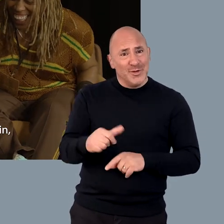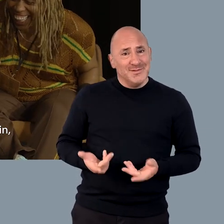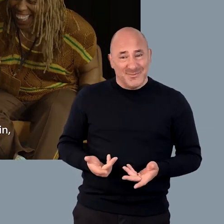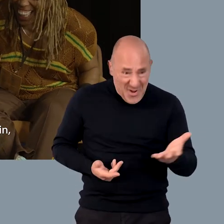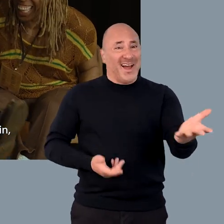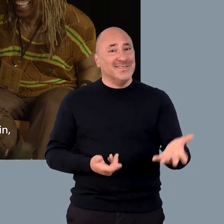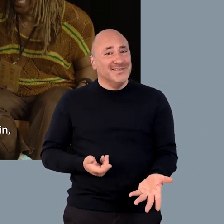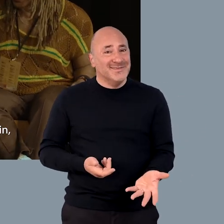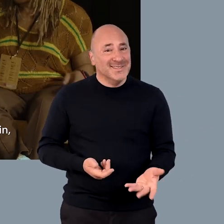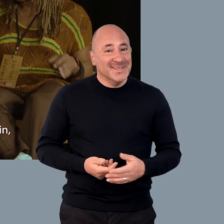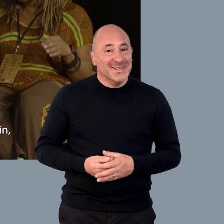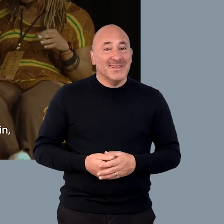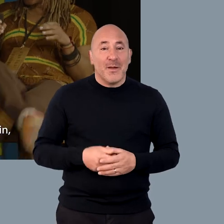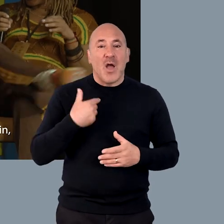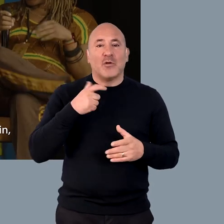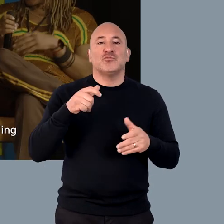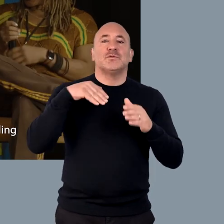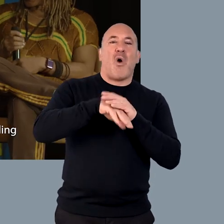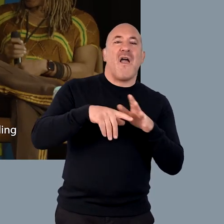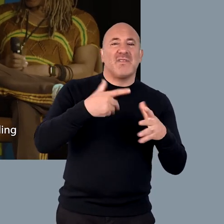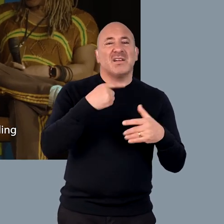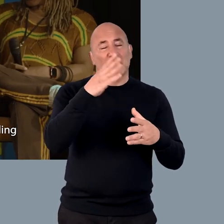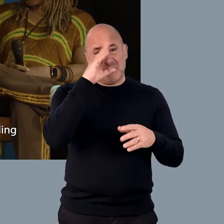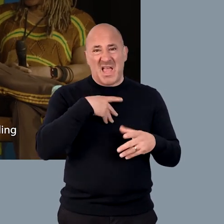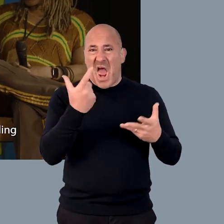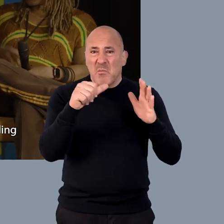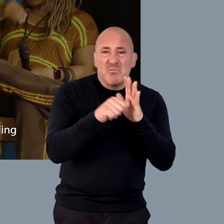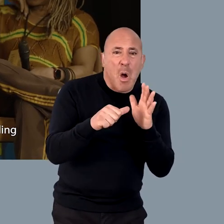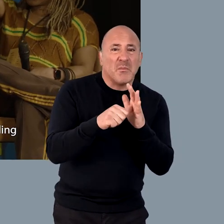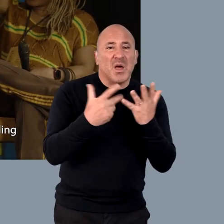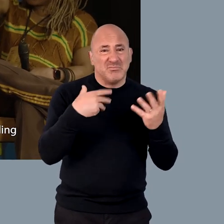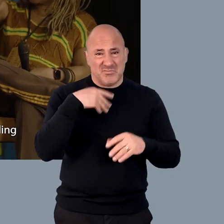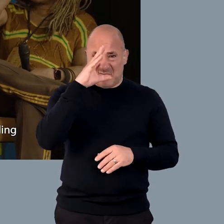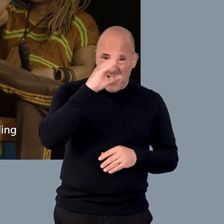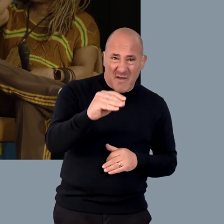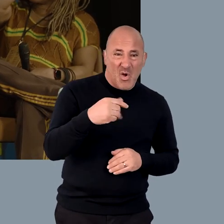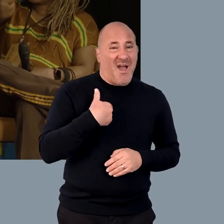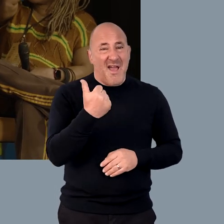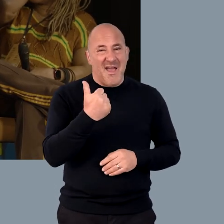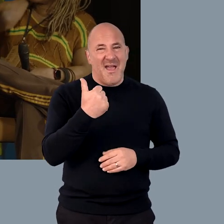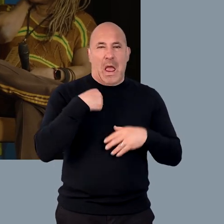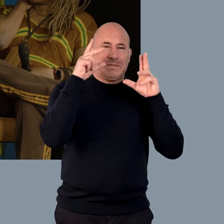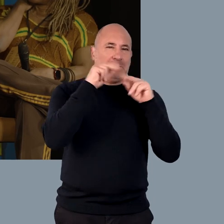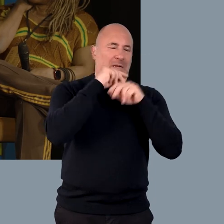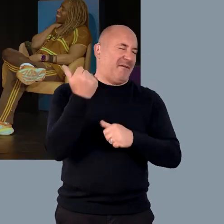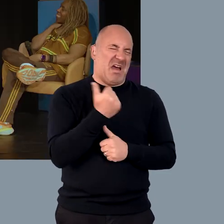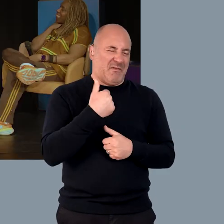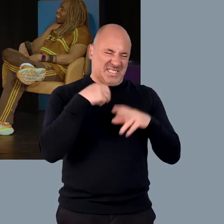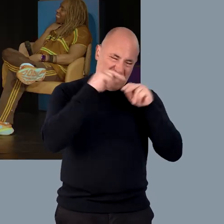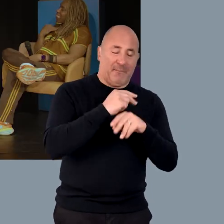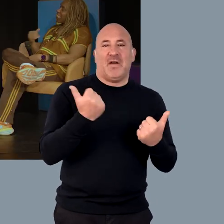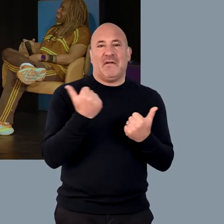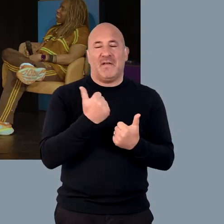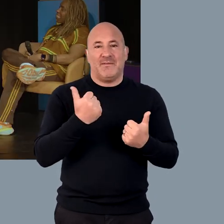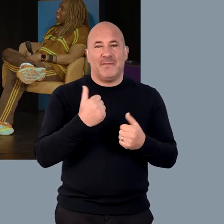They did tell me when I checked in if there's any problems I can say and I was aware of that And I just kept telling myself. I'll probably be all right. I'll get to sleep. It'll be fine. It'll be